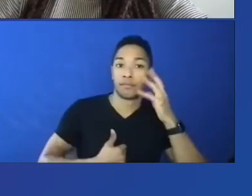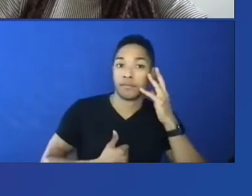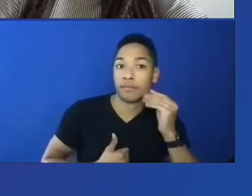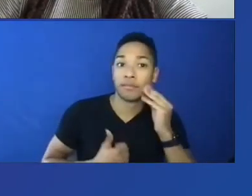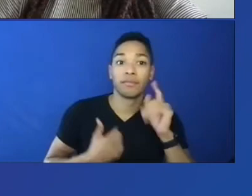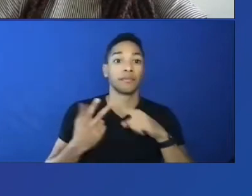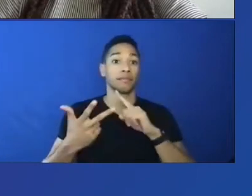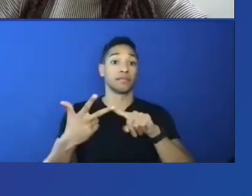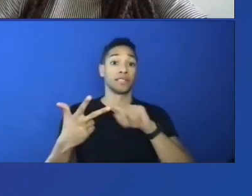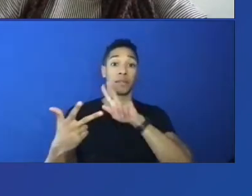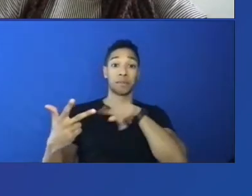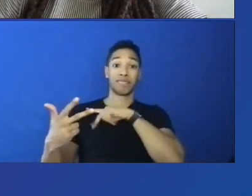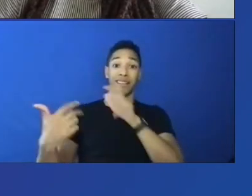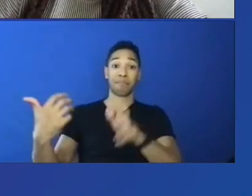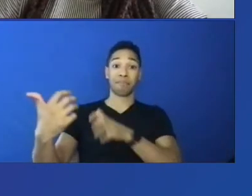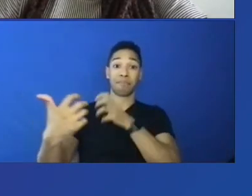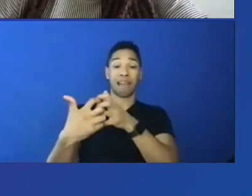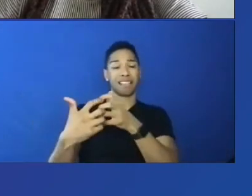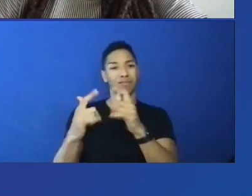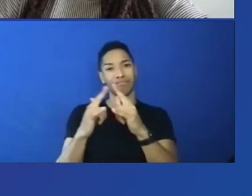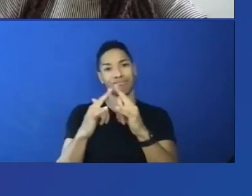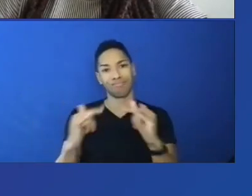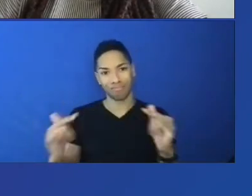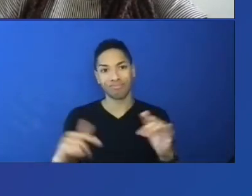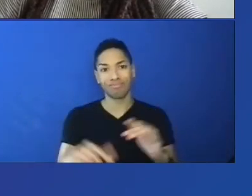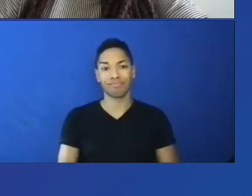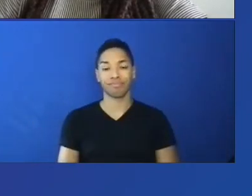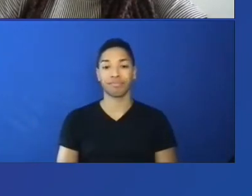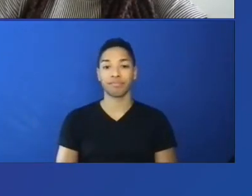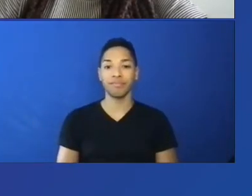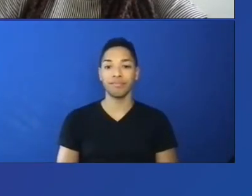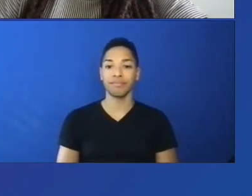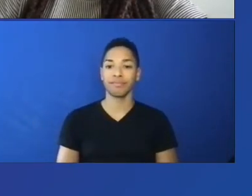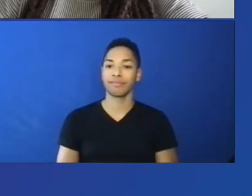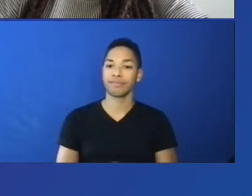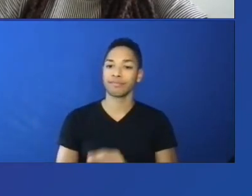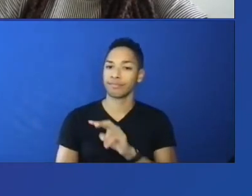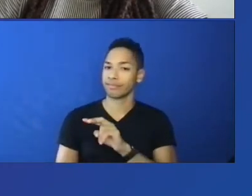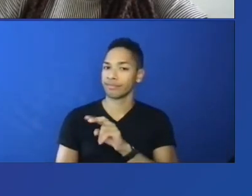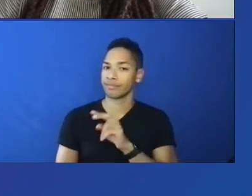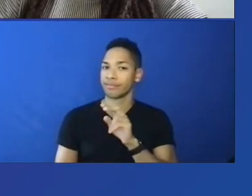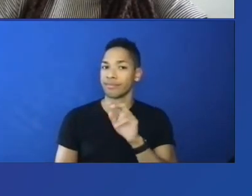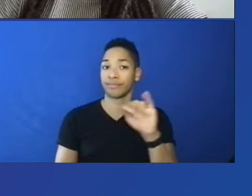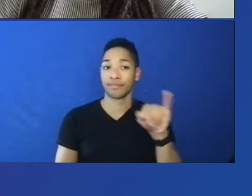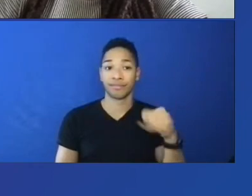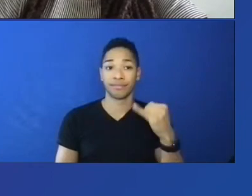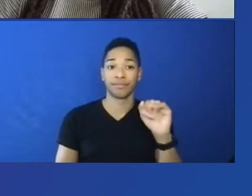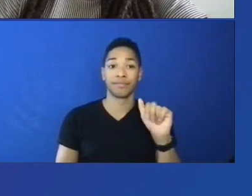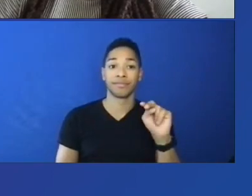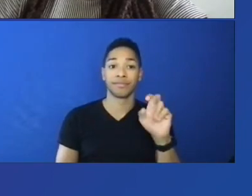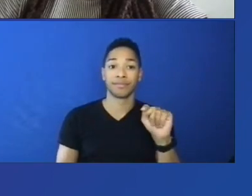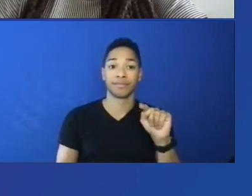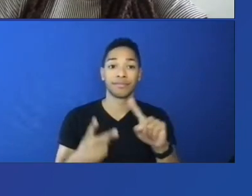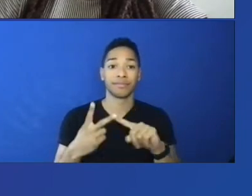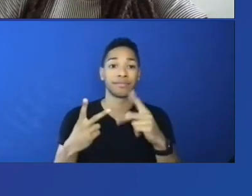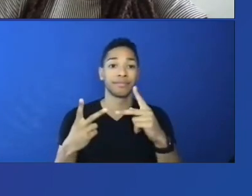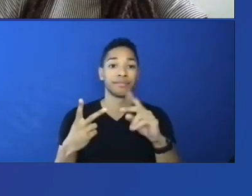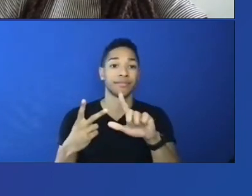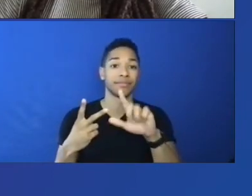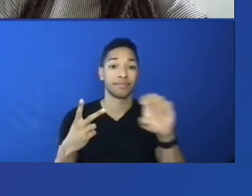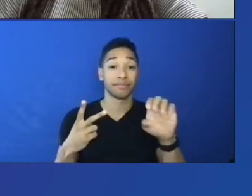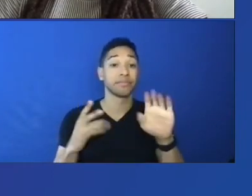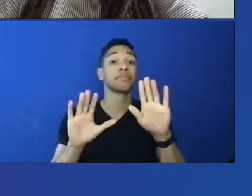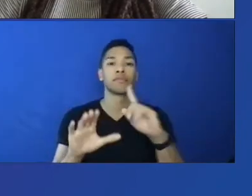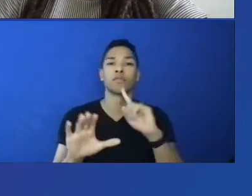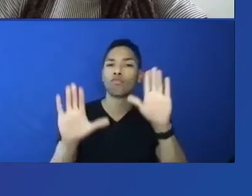just personality match and so forth. I'm hearing from Janet and Kellee, while it's great that